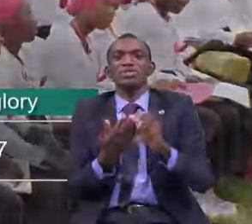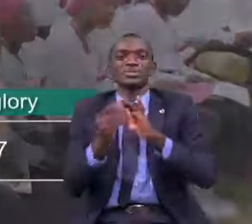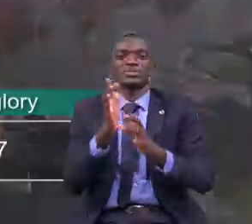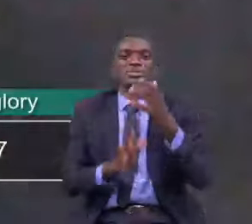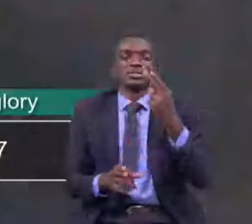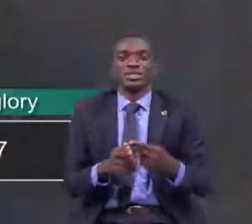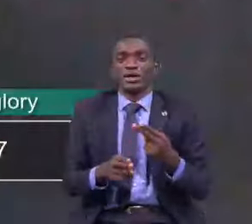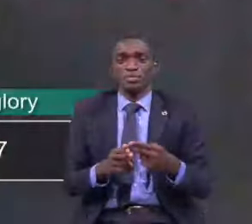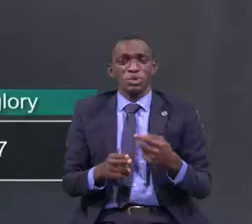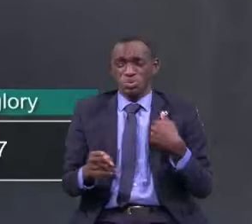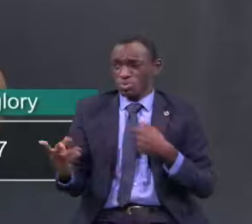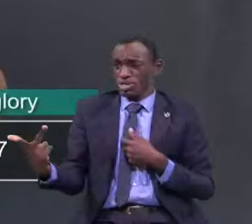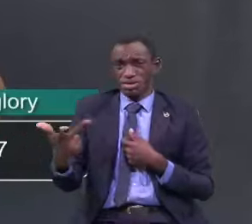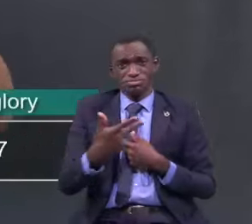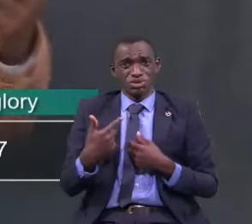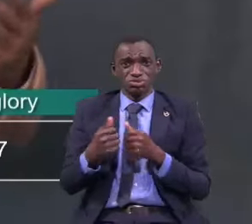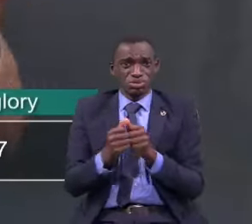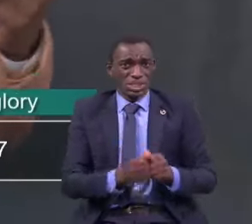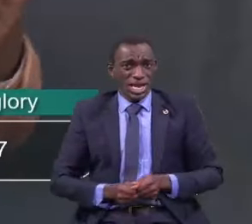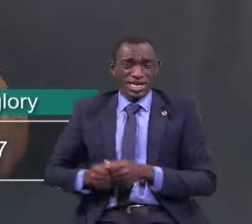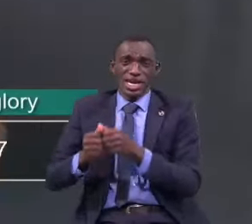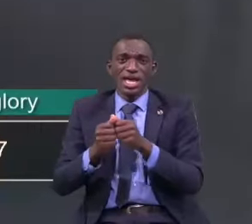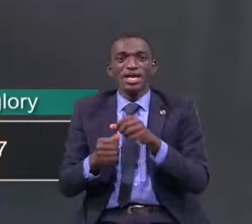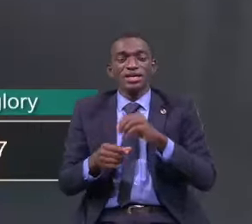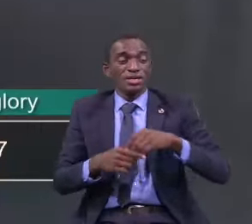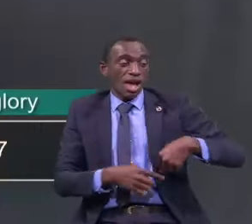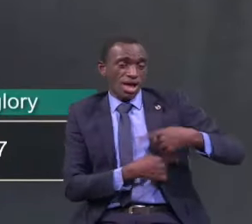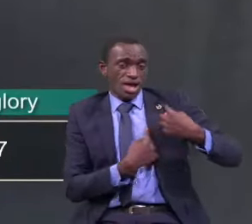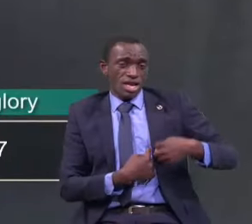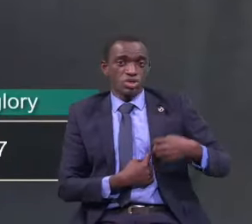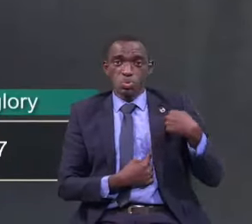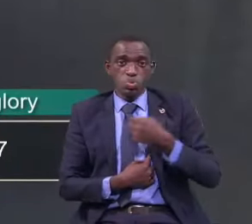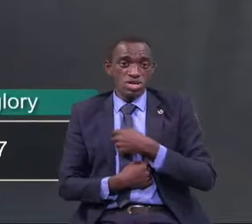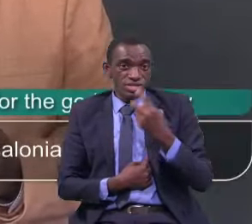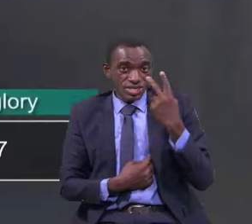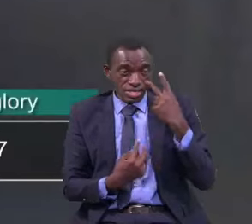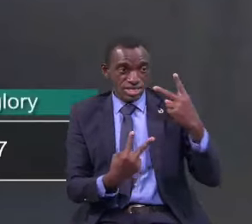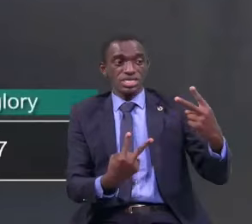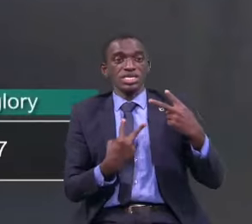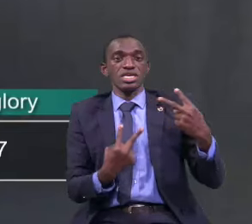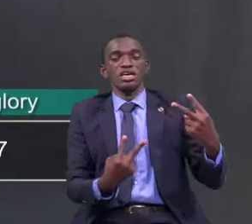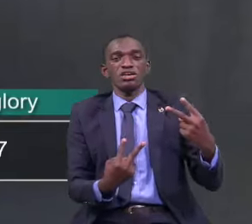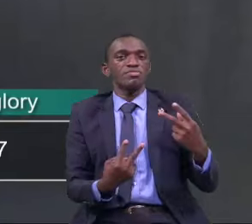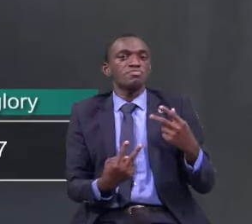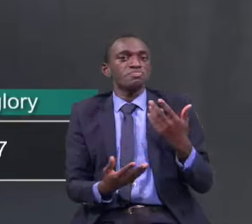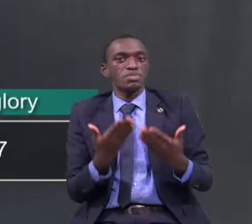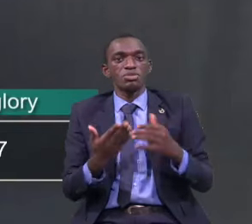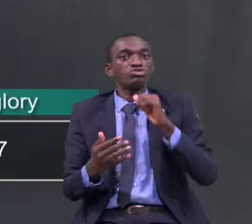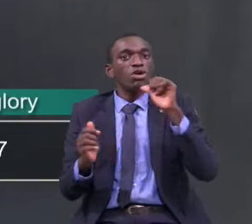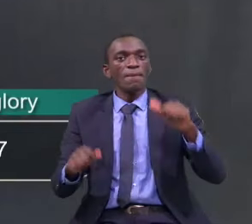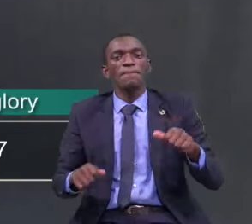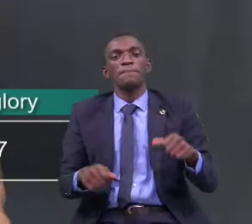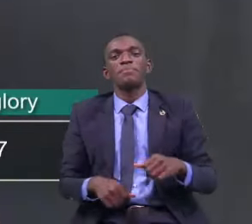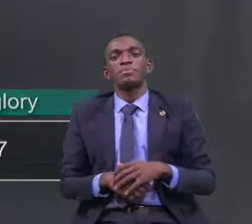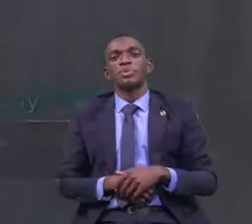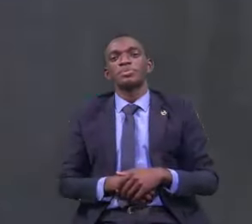We're together in heart, but we'll not see each other physically. Nous sommes ensemble dans le cœur, mais on ne se voit